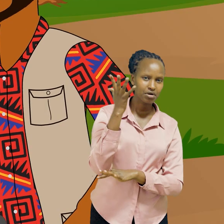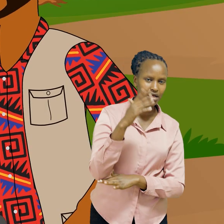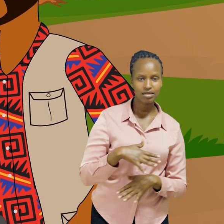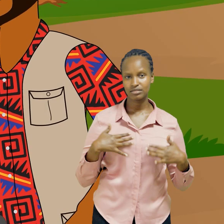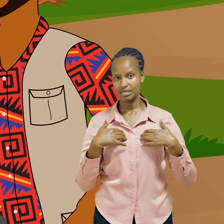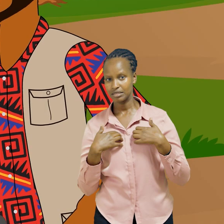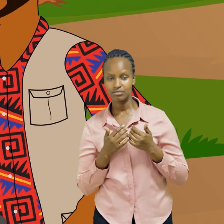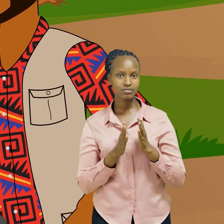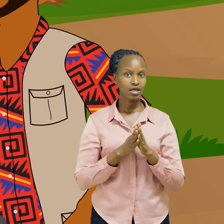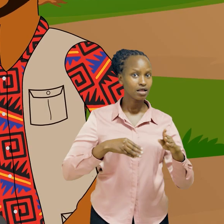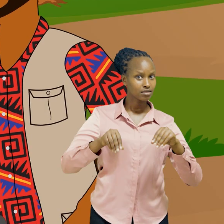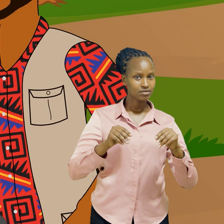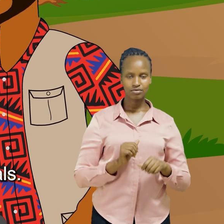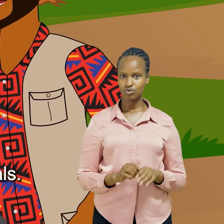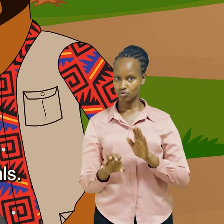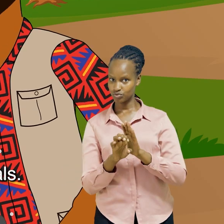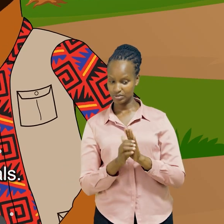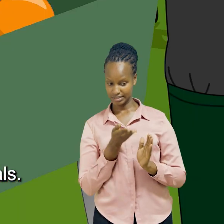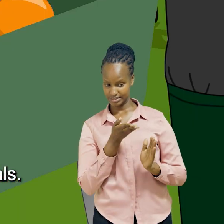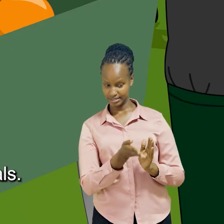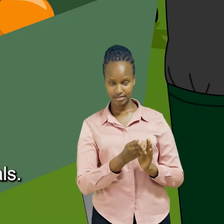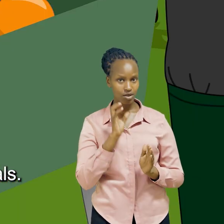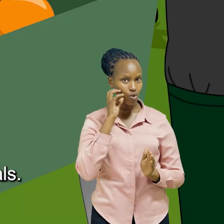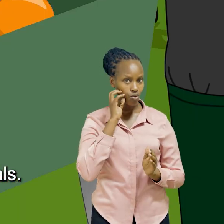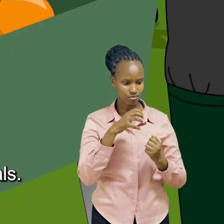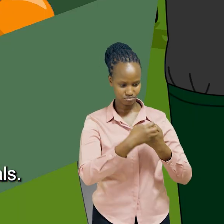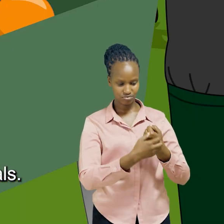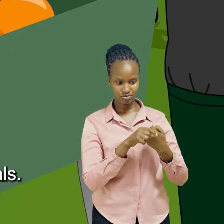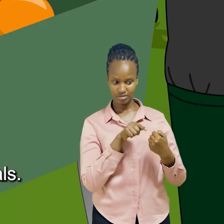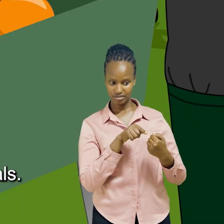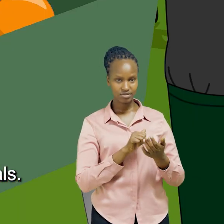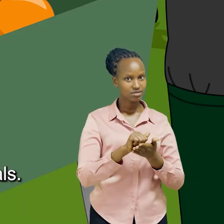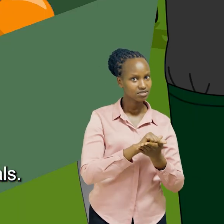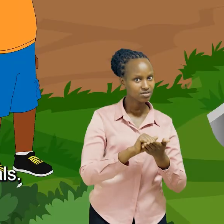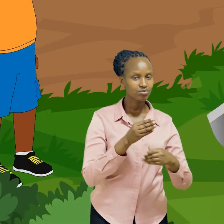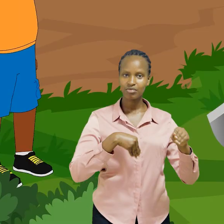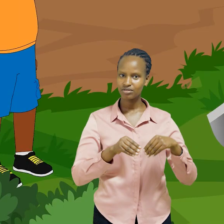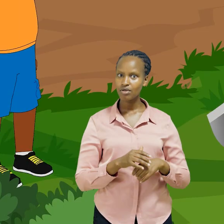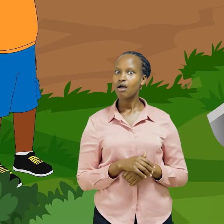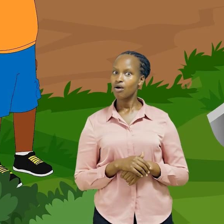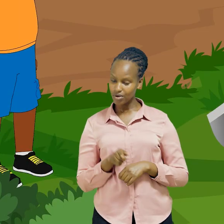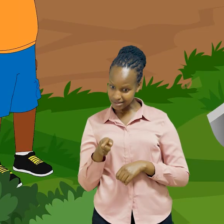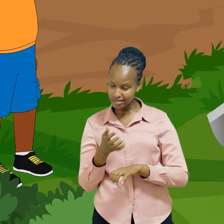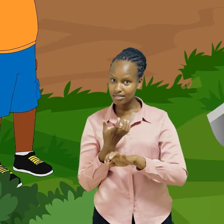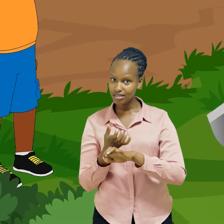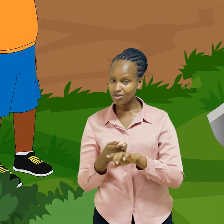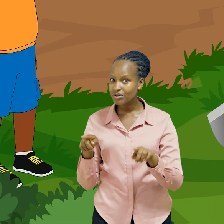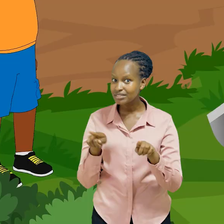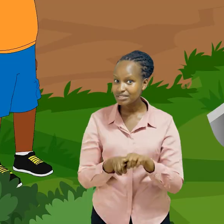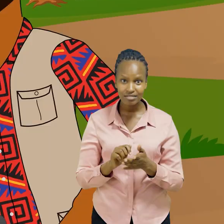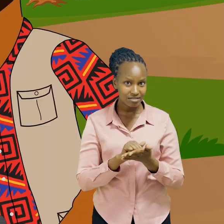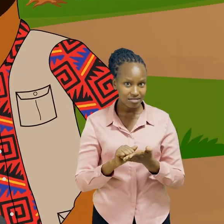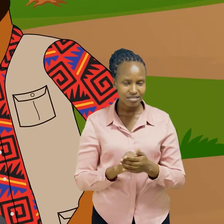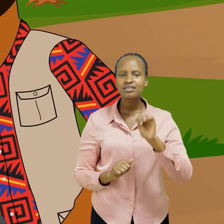plants, animals, and soil. For example, these oranges are natural materials. Oh, is this rock a natural